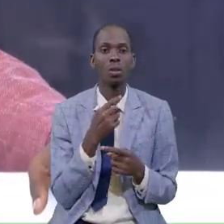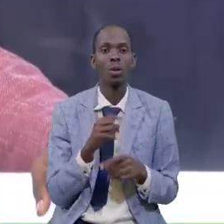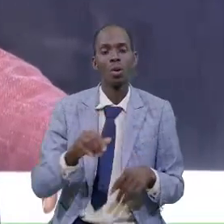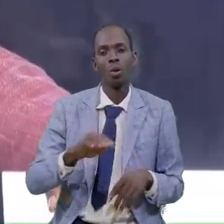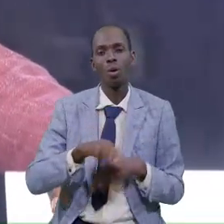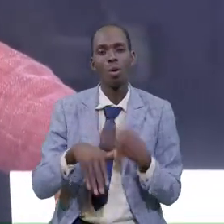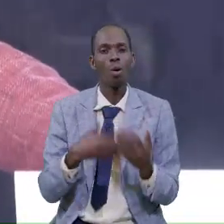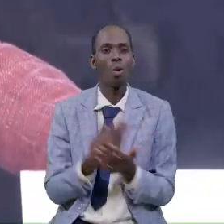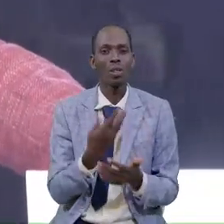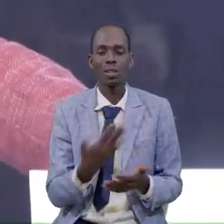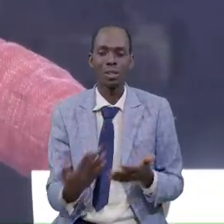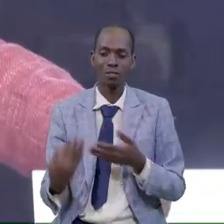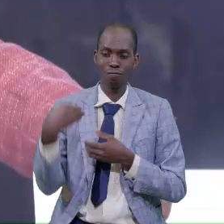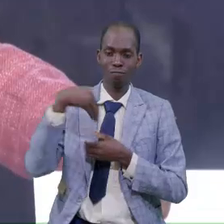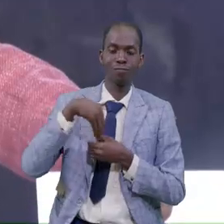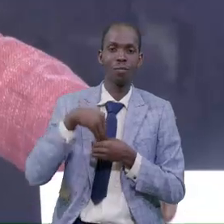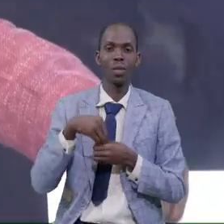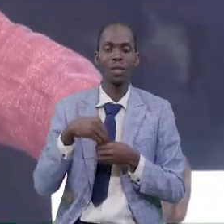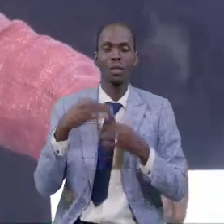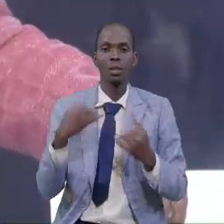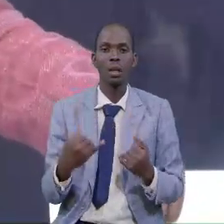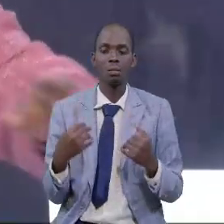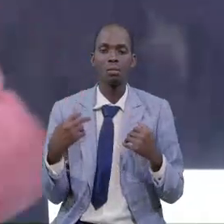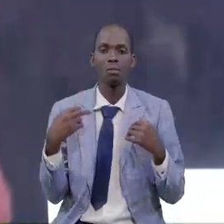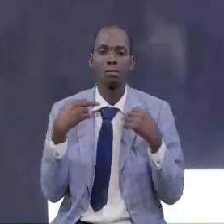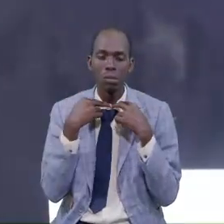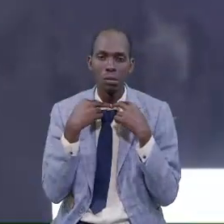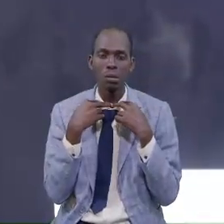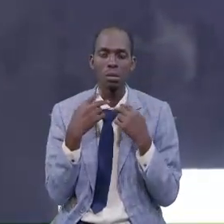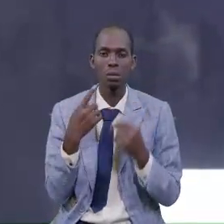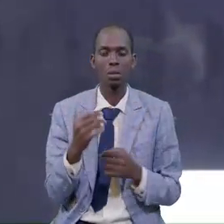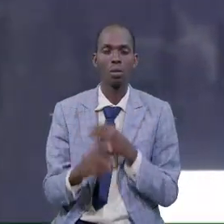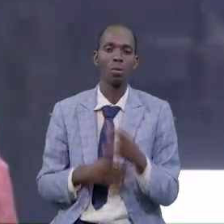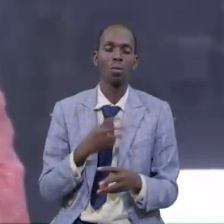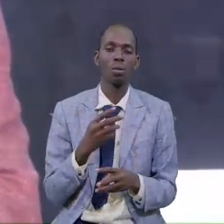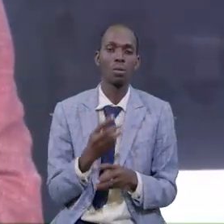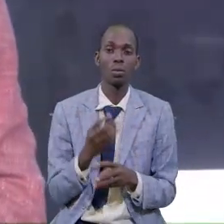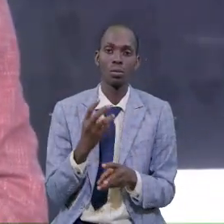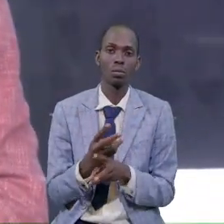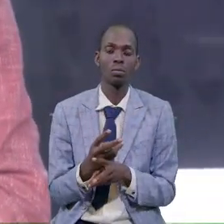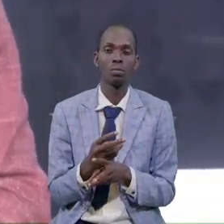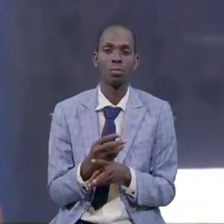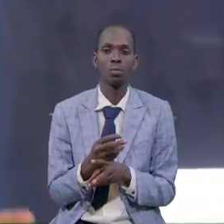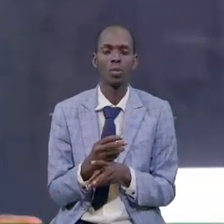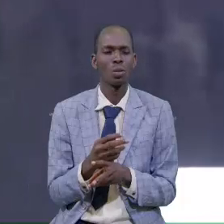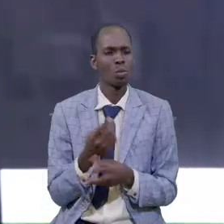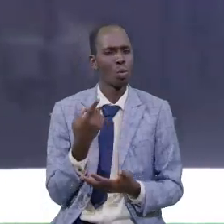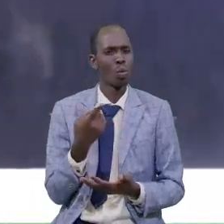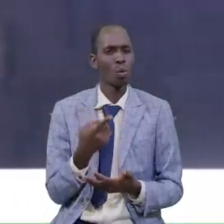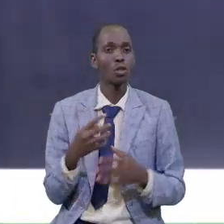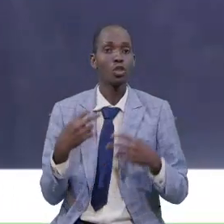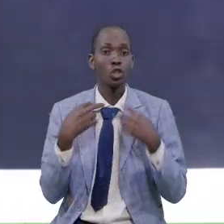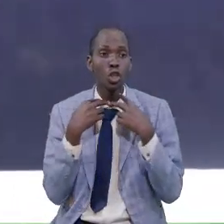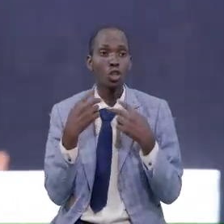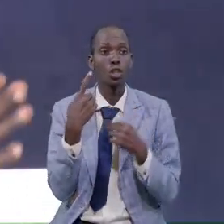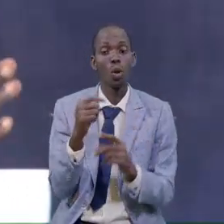they choke the world. They choke the world. What does that mean? The promise